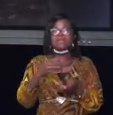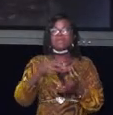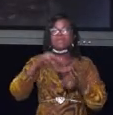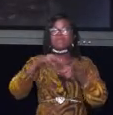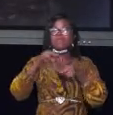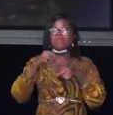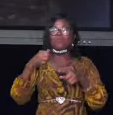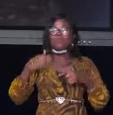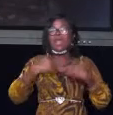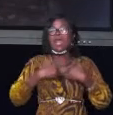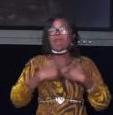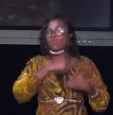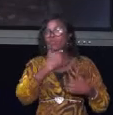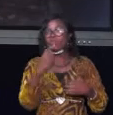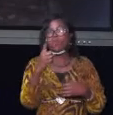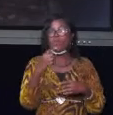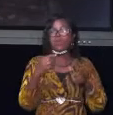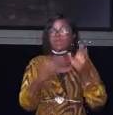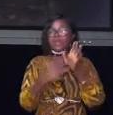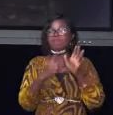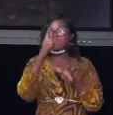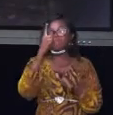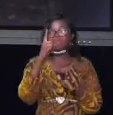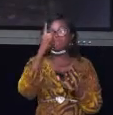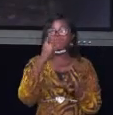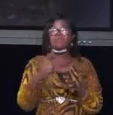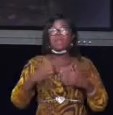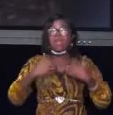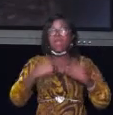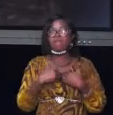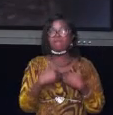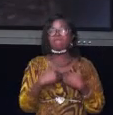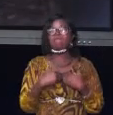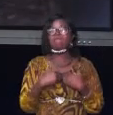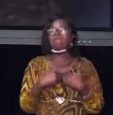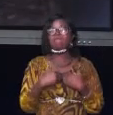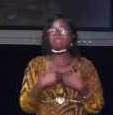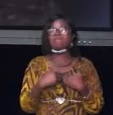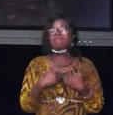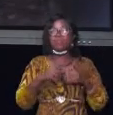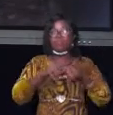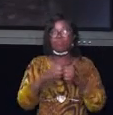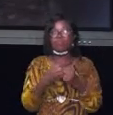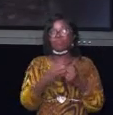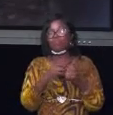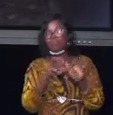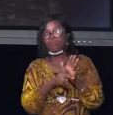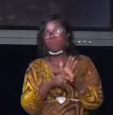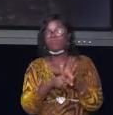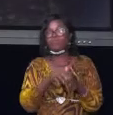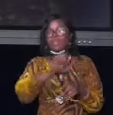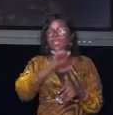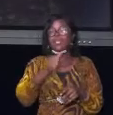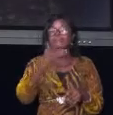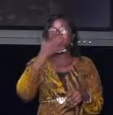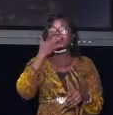bottle. We have another auxiliary verb here, helping, broken.